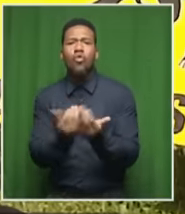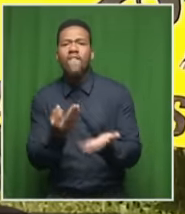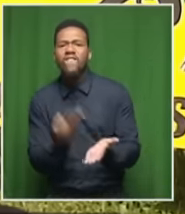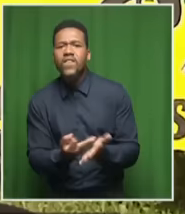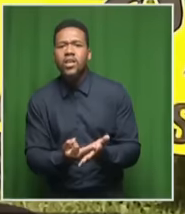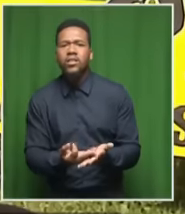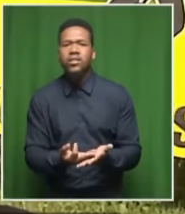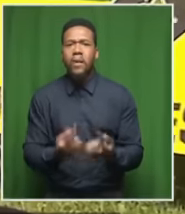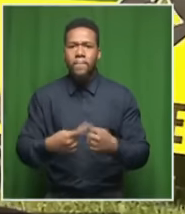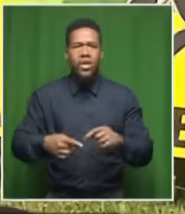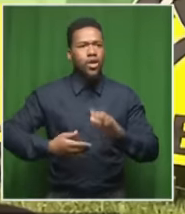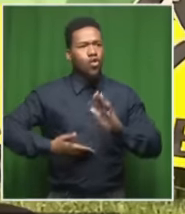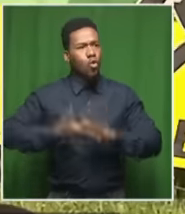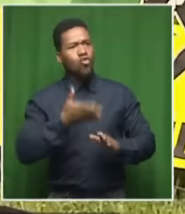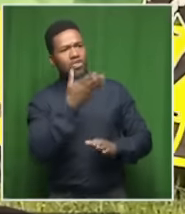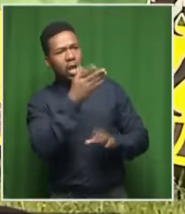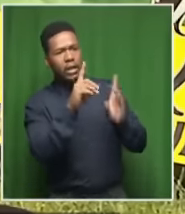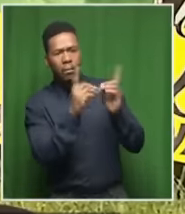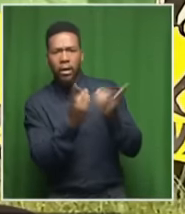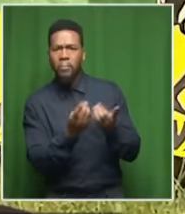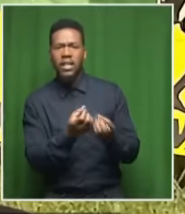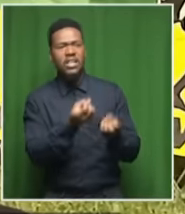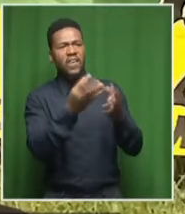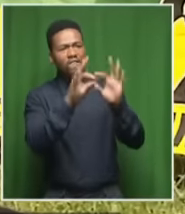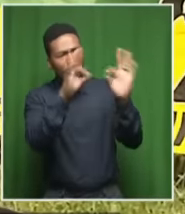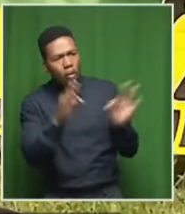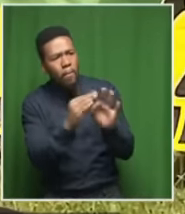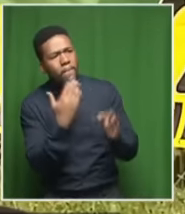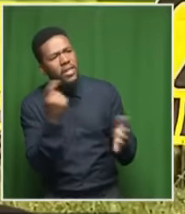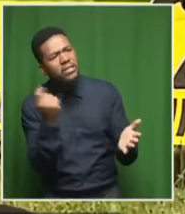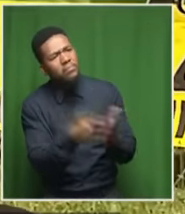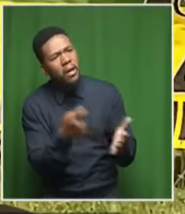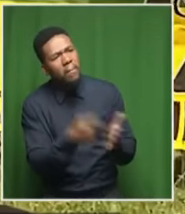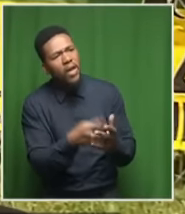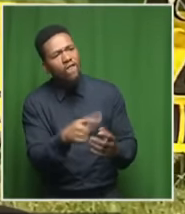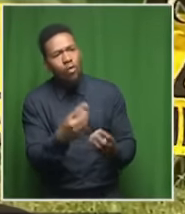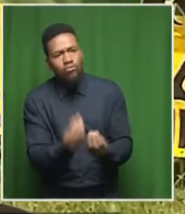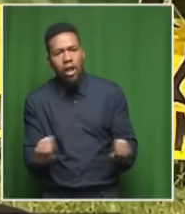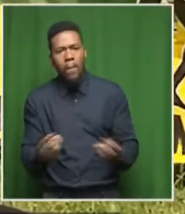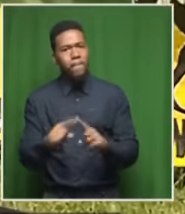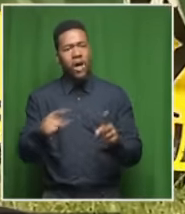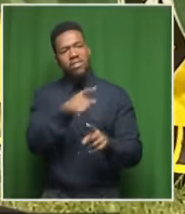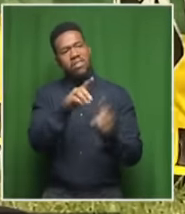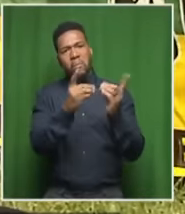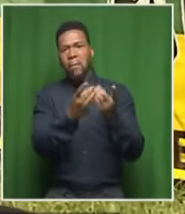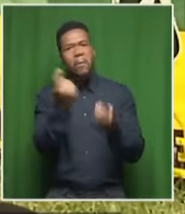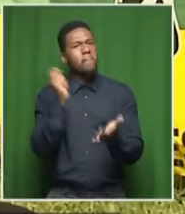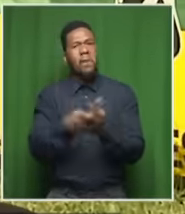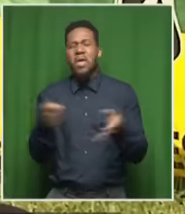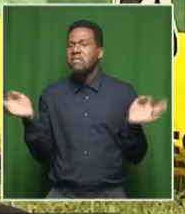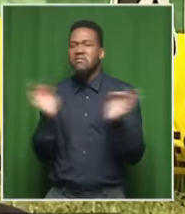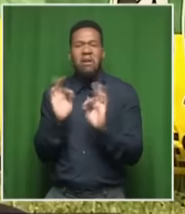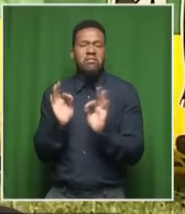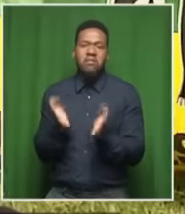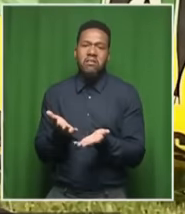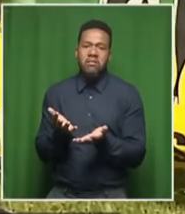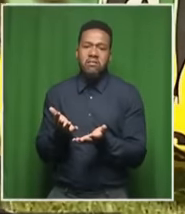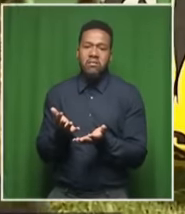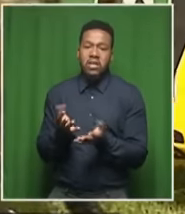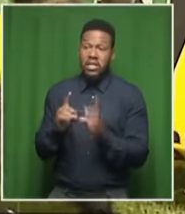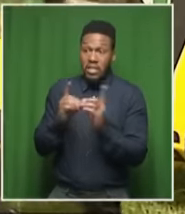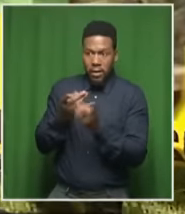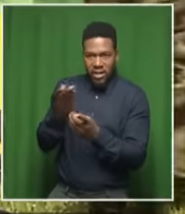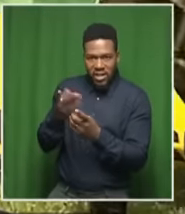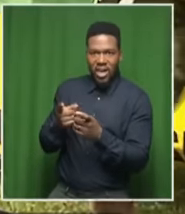my forms to DMV for my child to be paid. They can't pay. So these are the problems. That department, it's there, but it's controlled because of